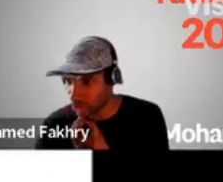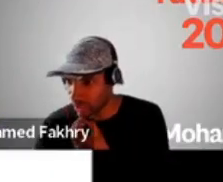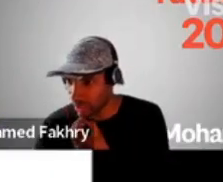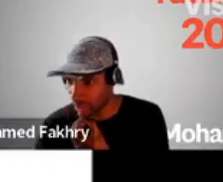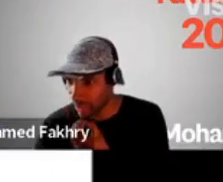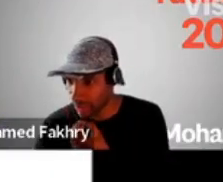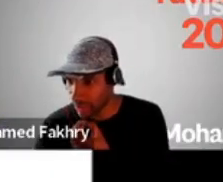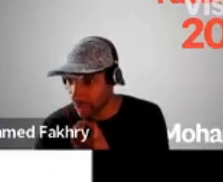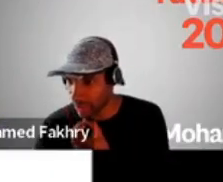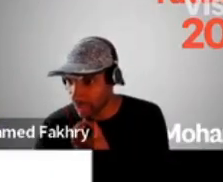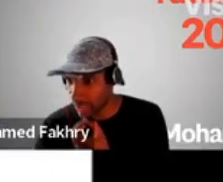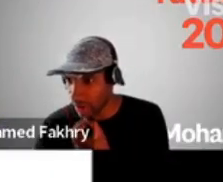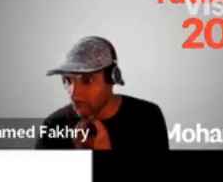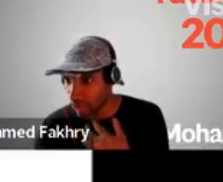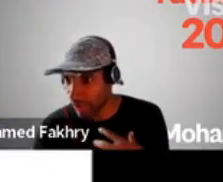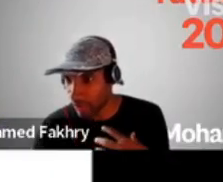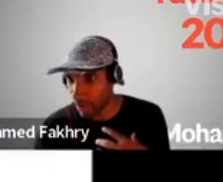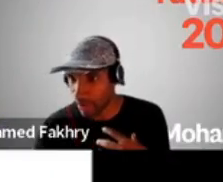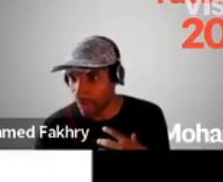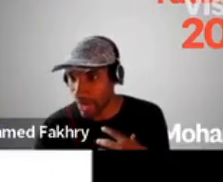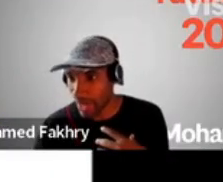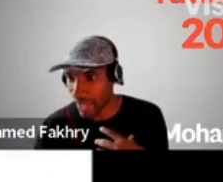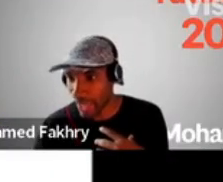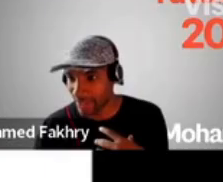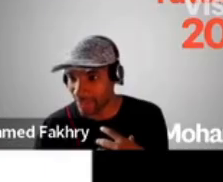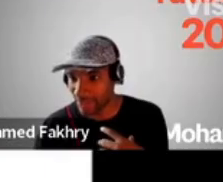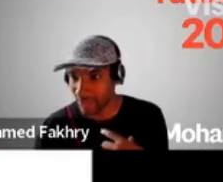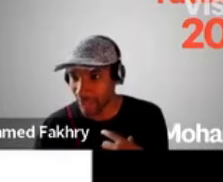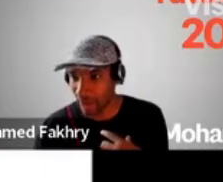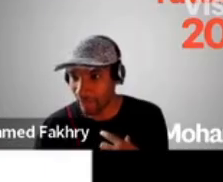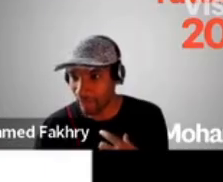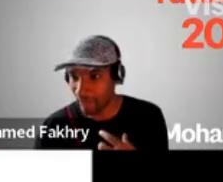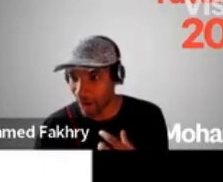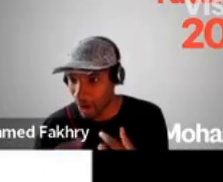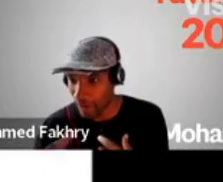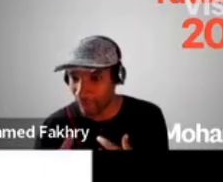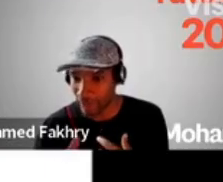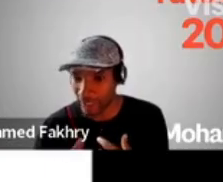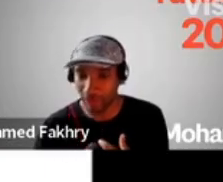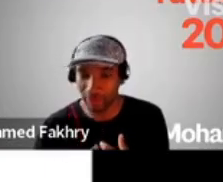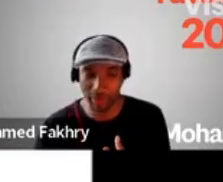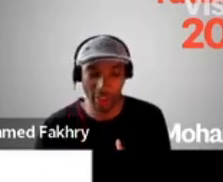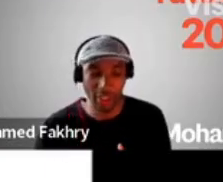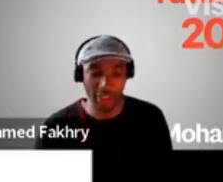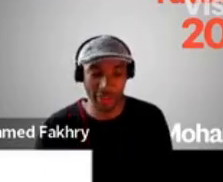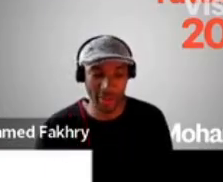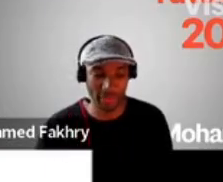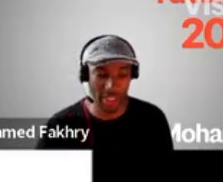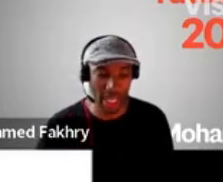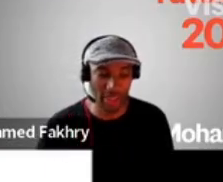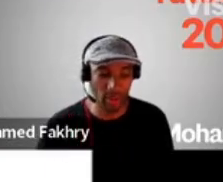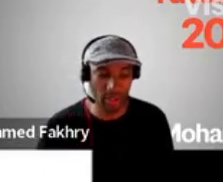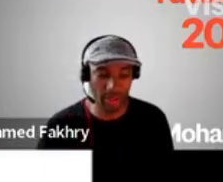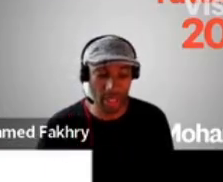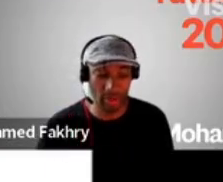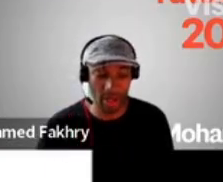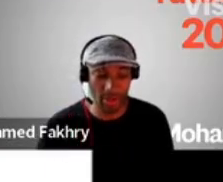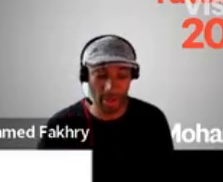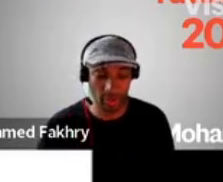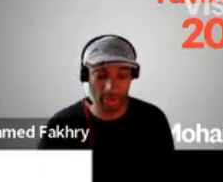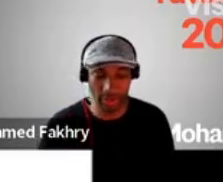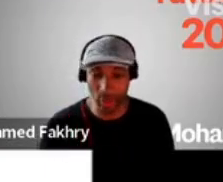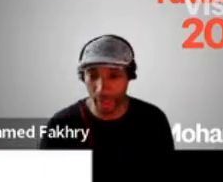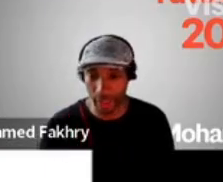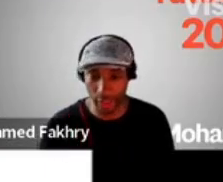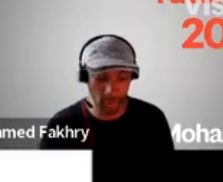second question about how much of a problem accents are for deaf people. So I